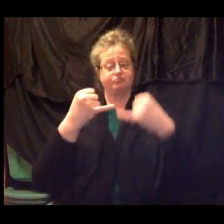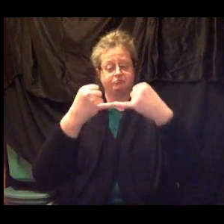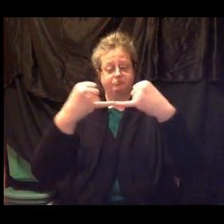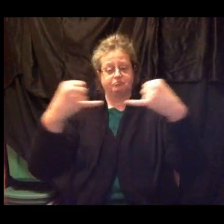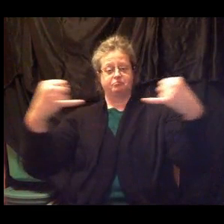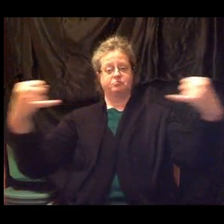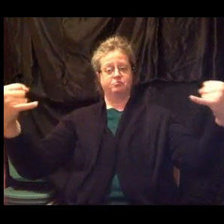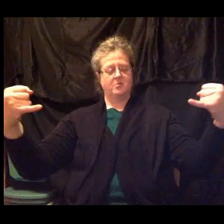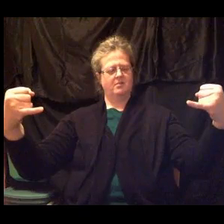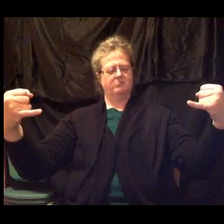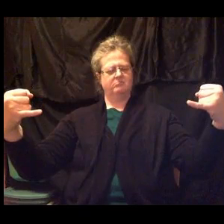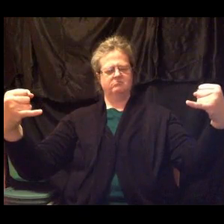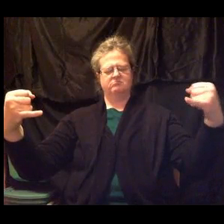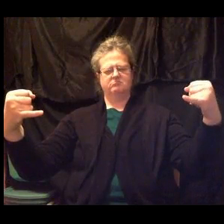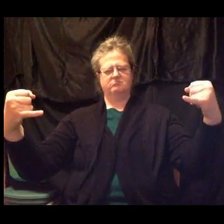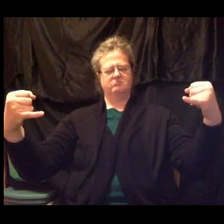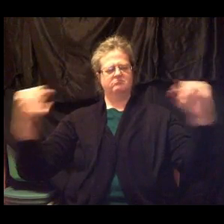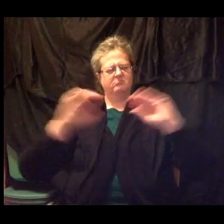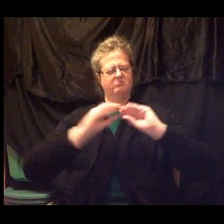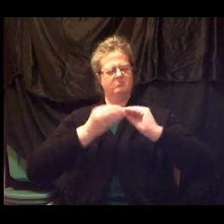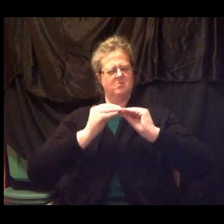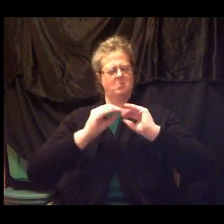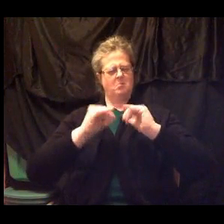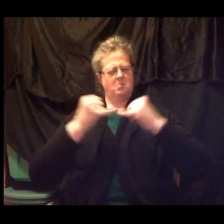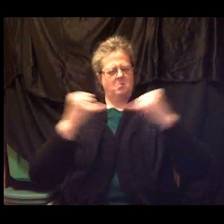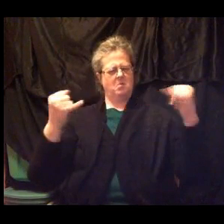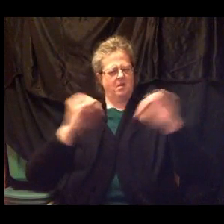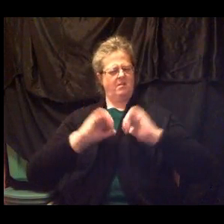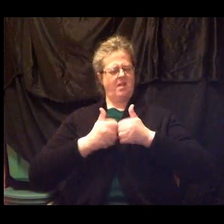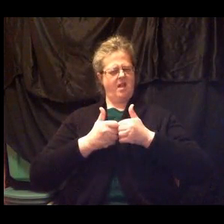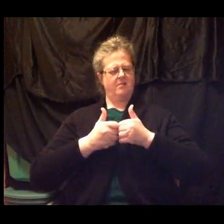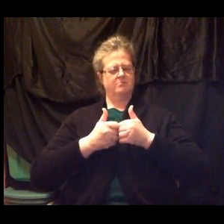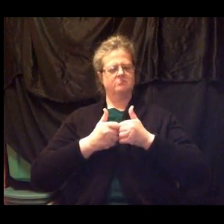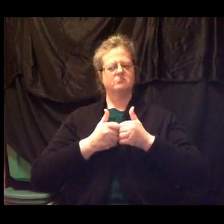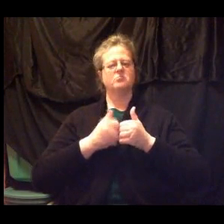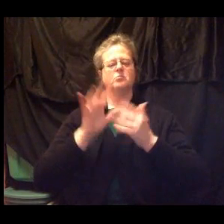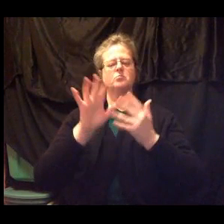a number line out of that, you need to choose 2 points.